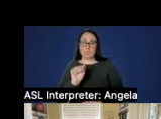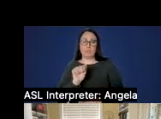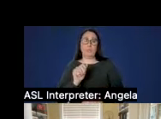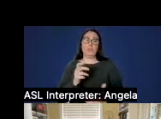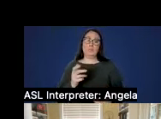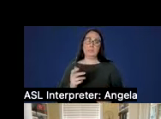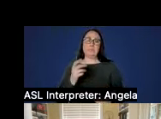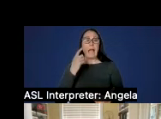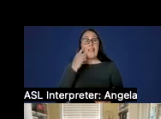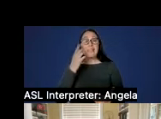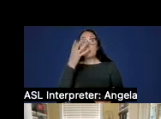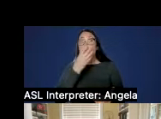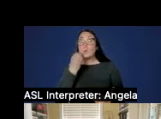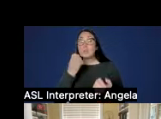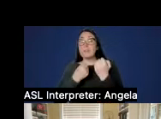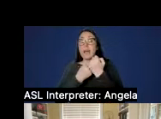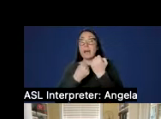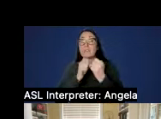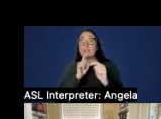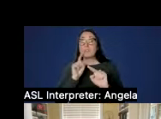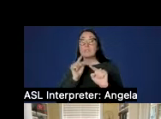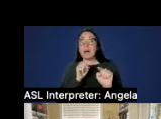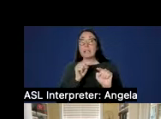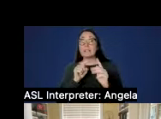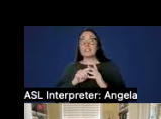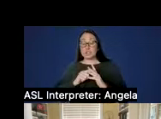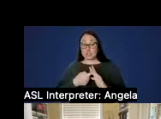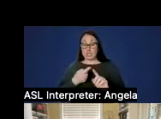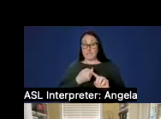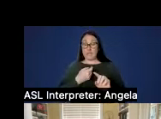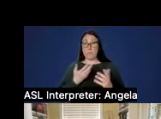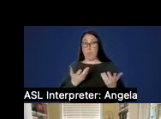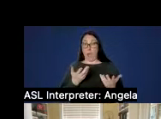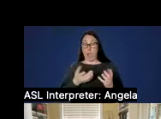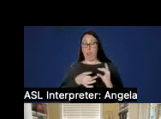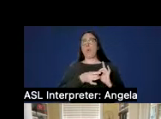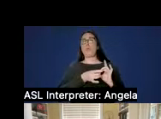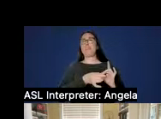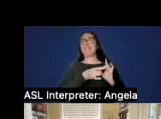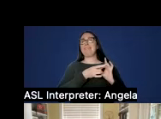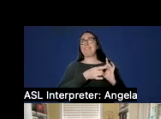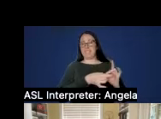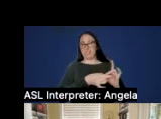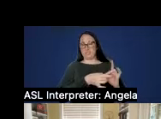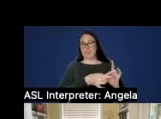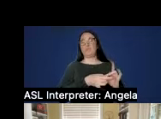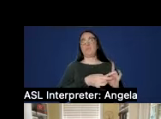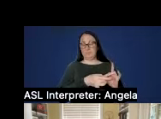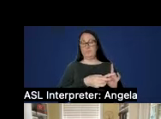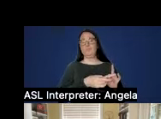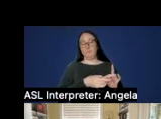beauty of an advocate response is that you're starting from relation, and you're starting from connection, and